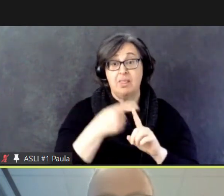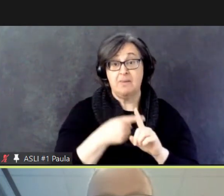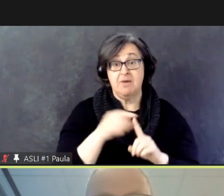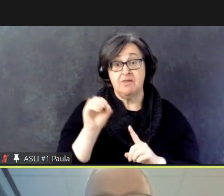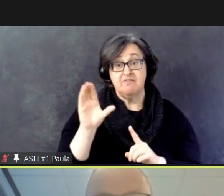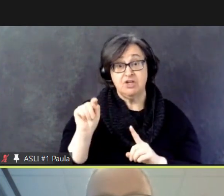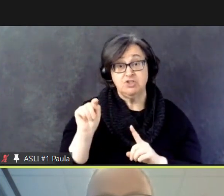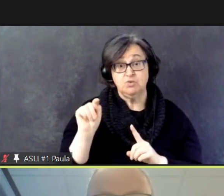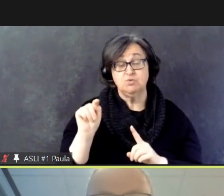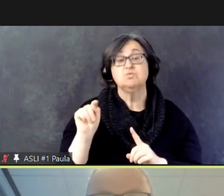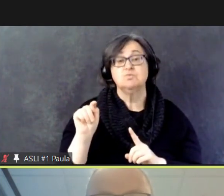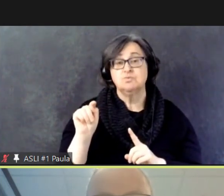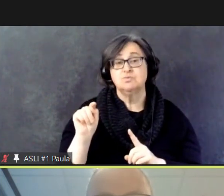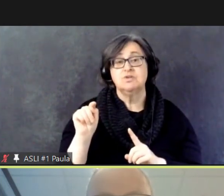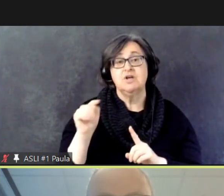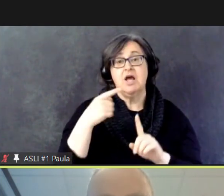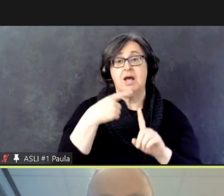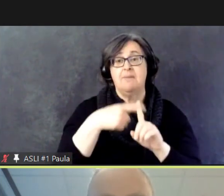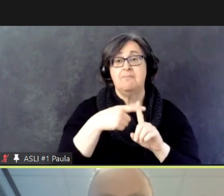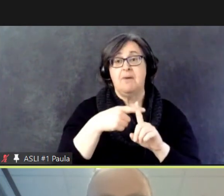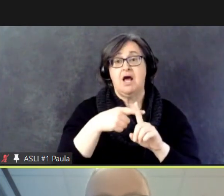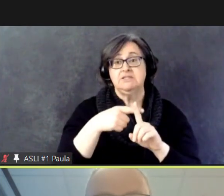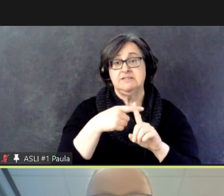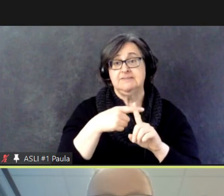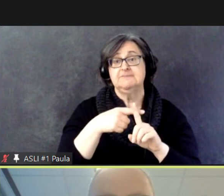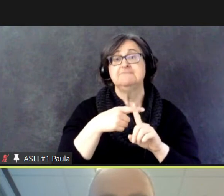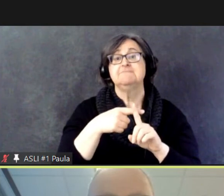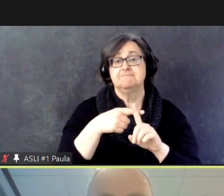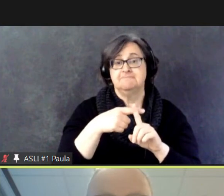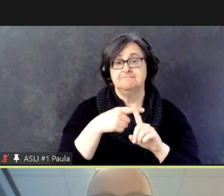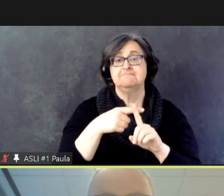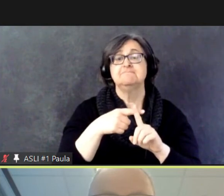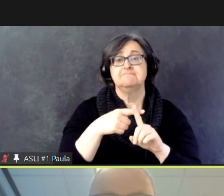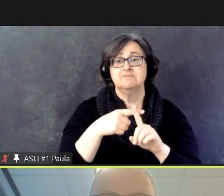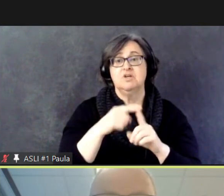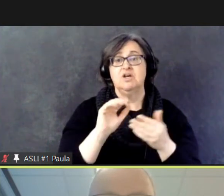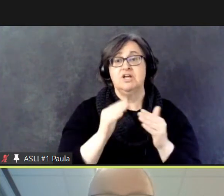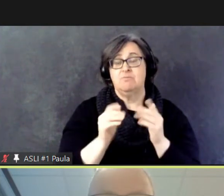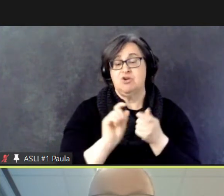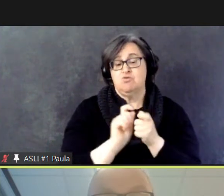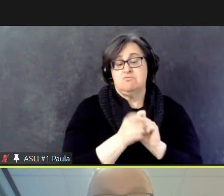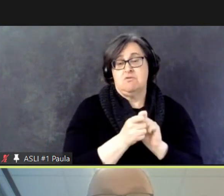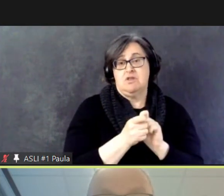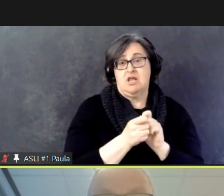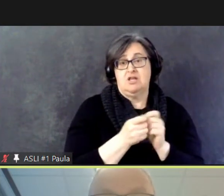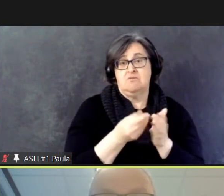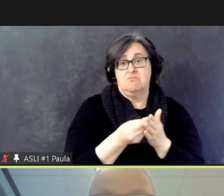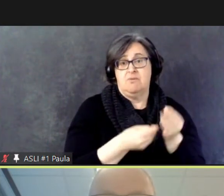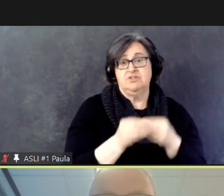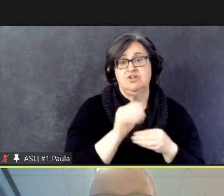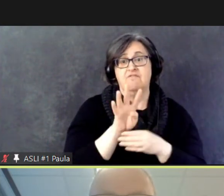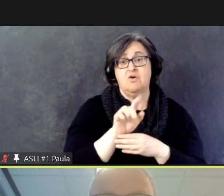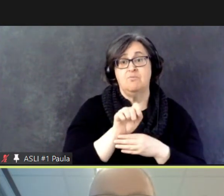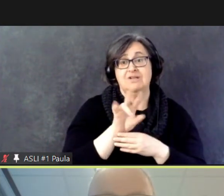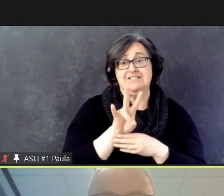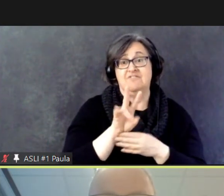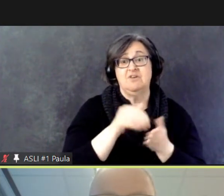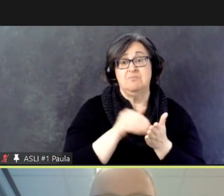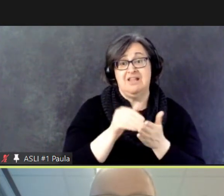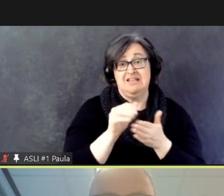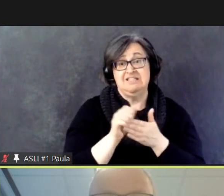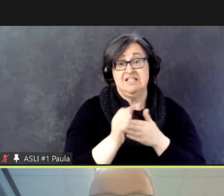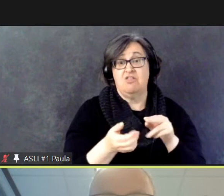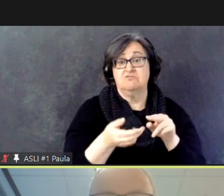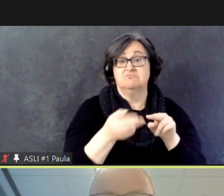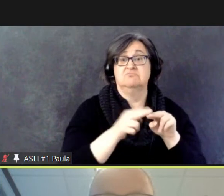October, we see positive variance to the amended budget by about $4.7 million and